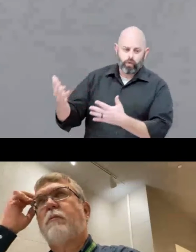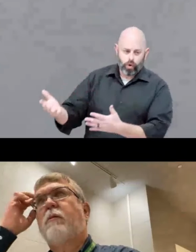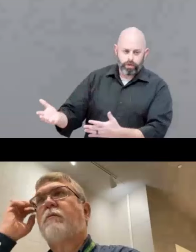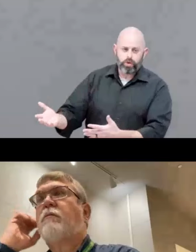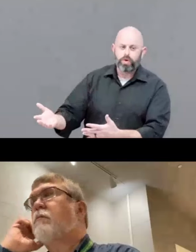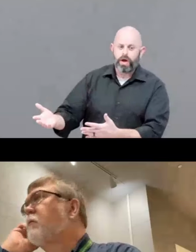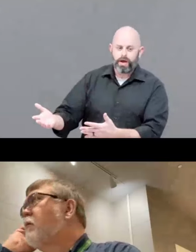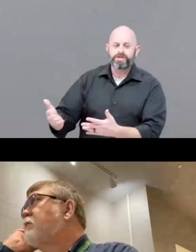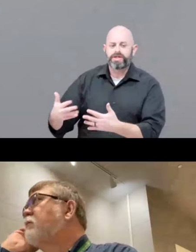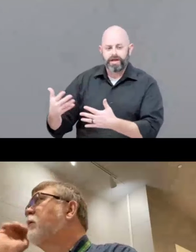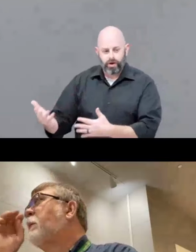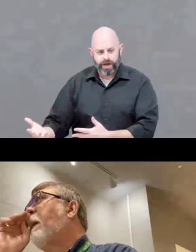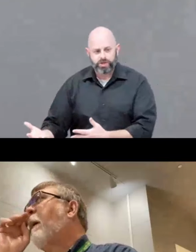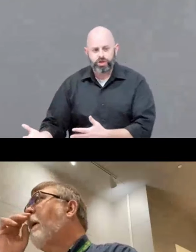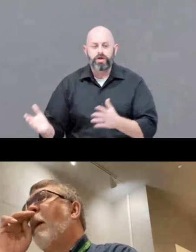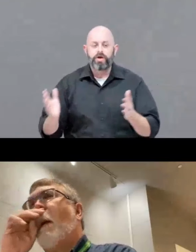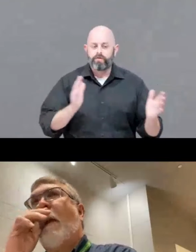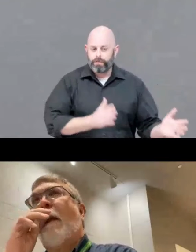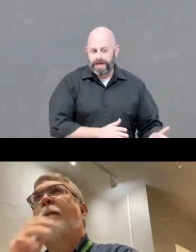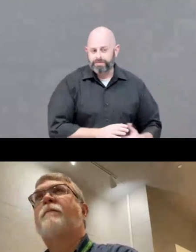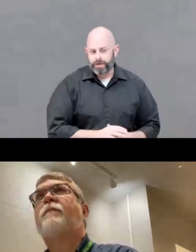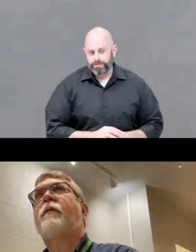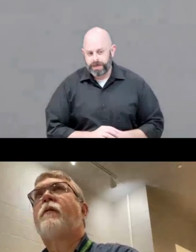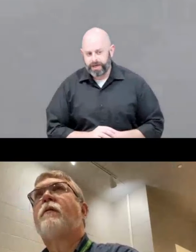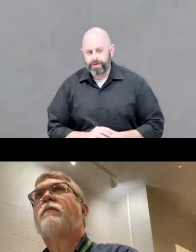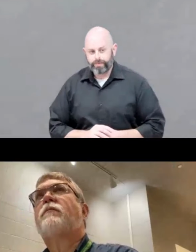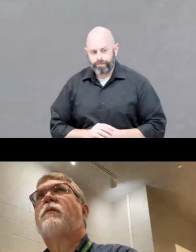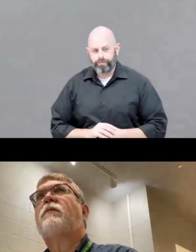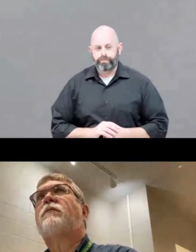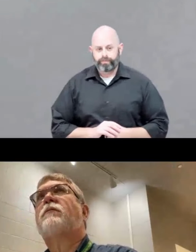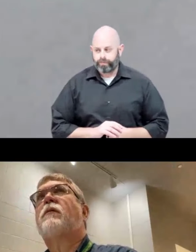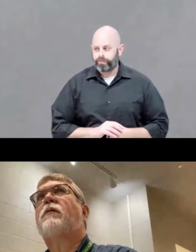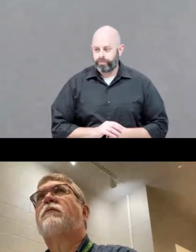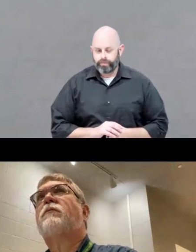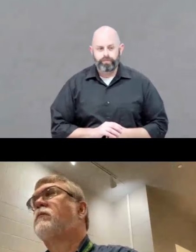wanted to inform you, just to get clarification from last month's meeting.